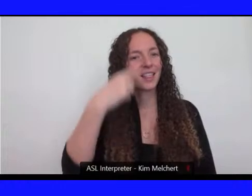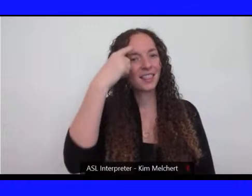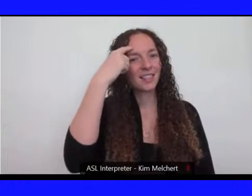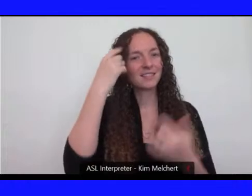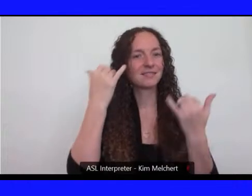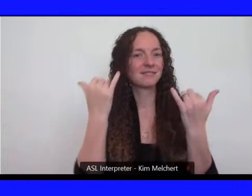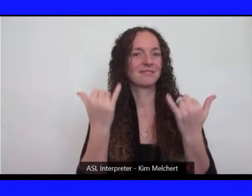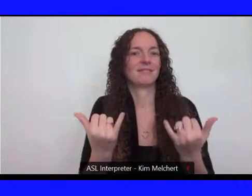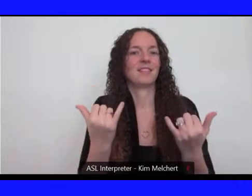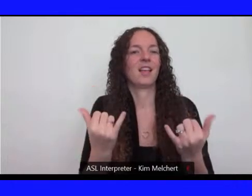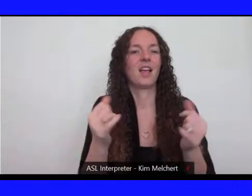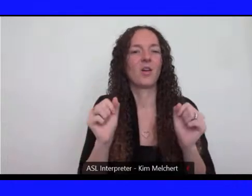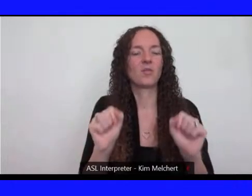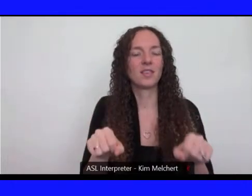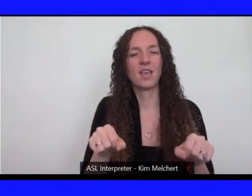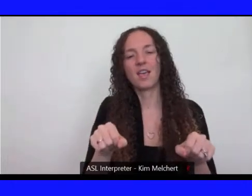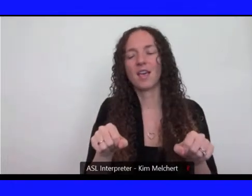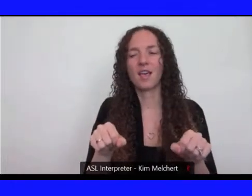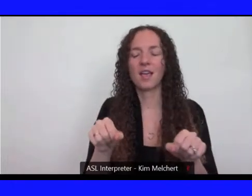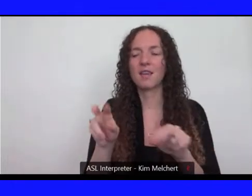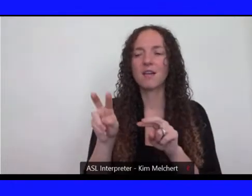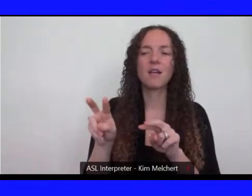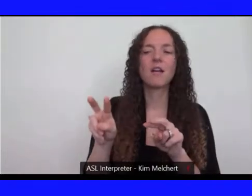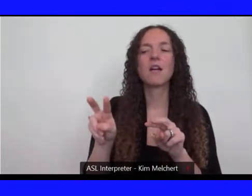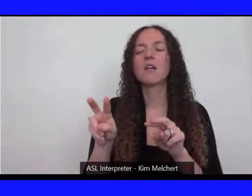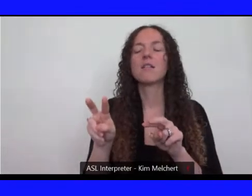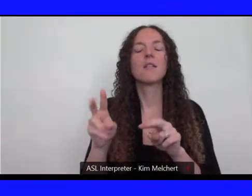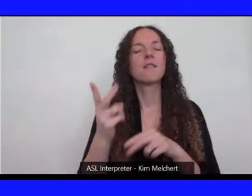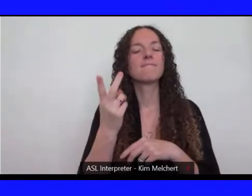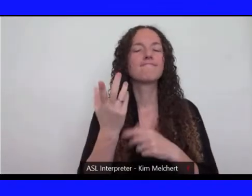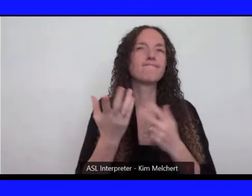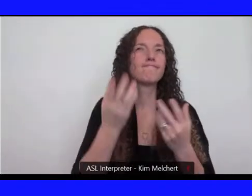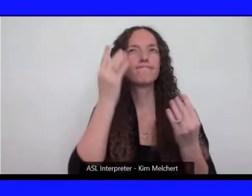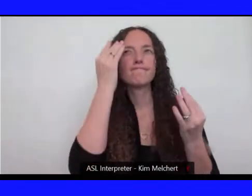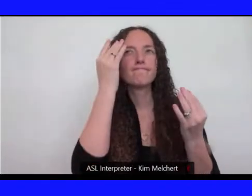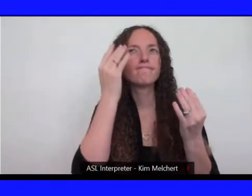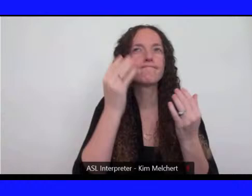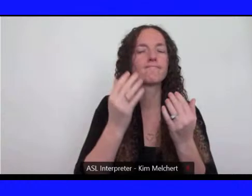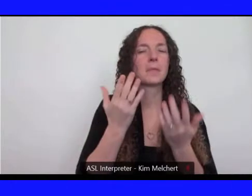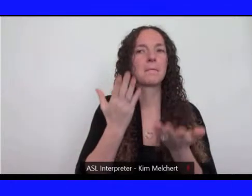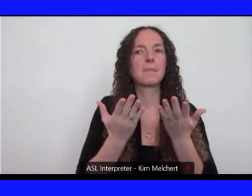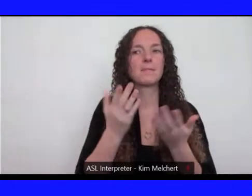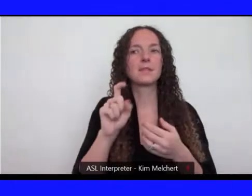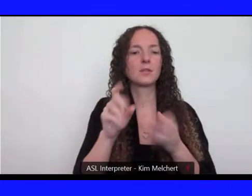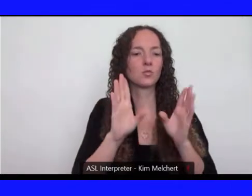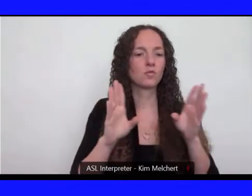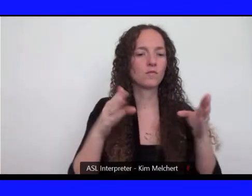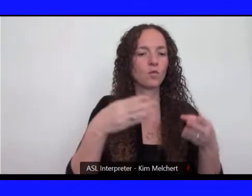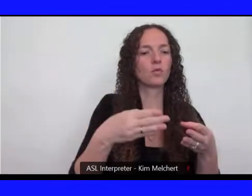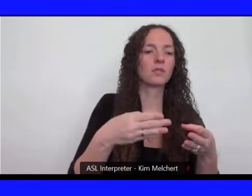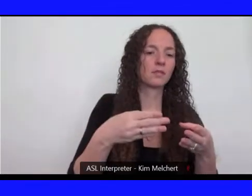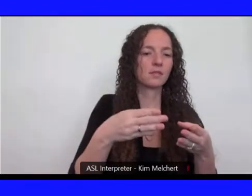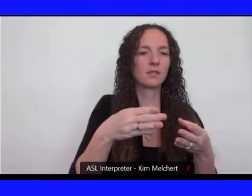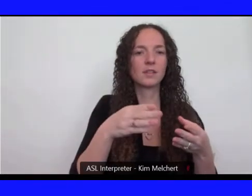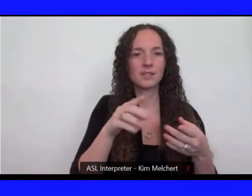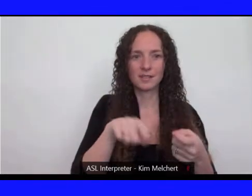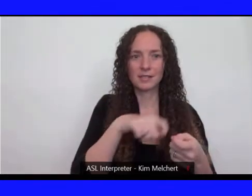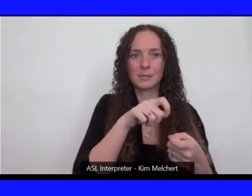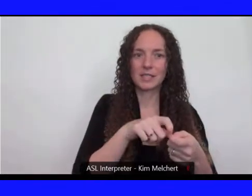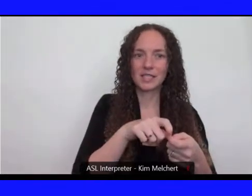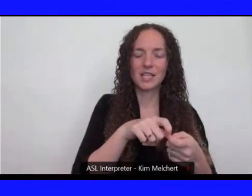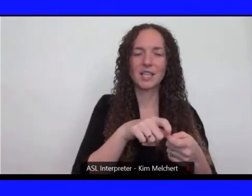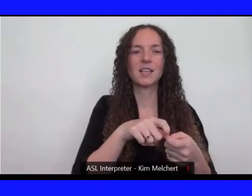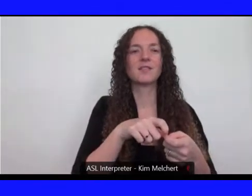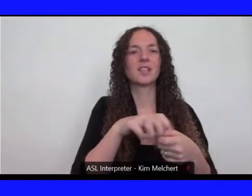the amazing work that you are doing. And of course, I have to echo what Jose said, all within a very financially